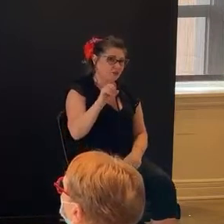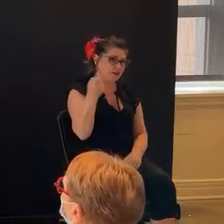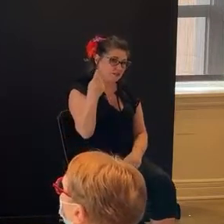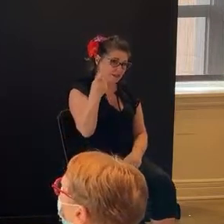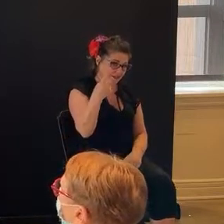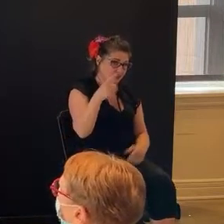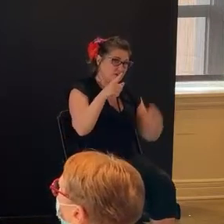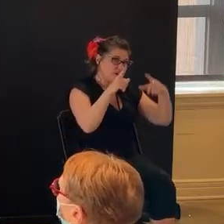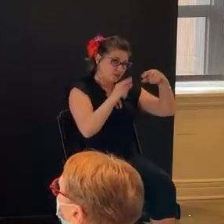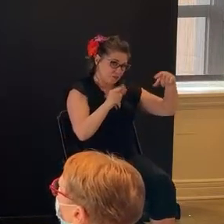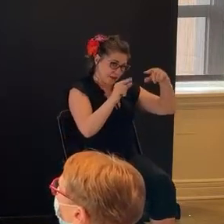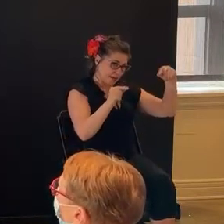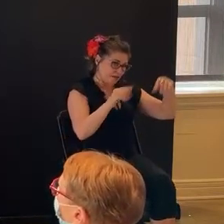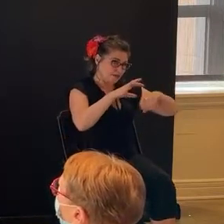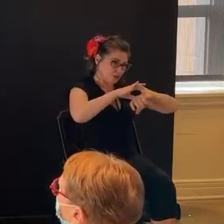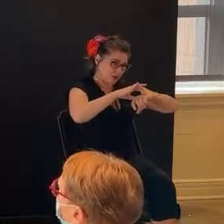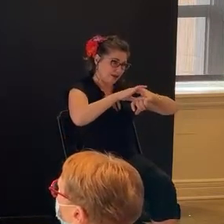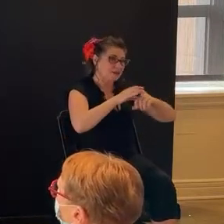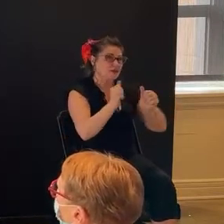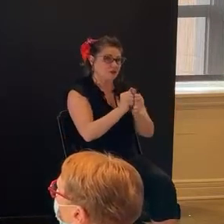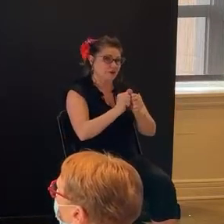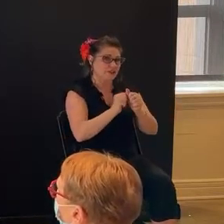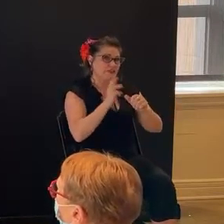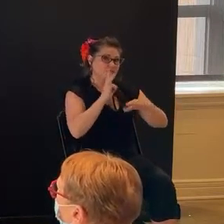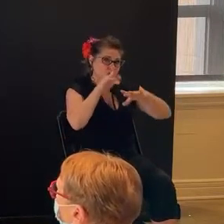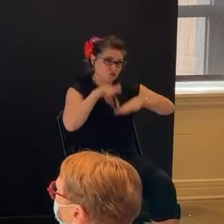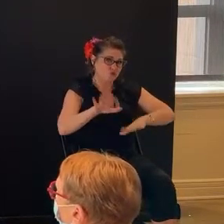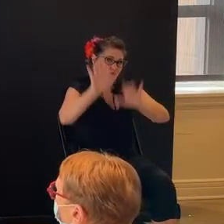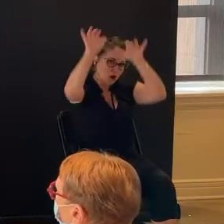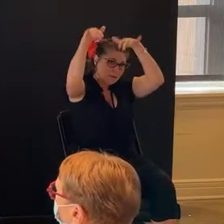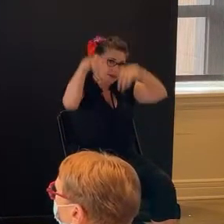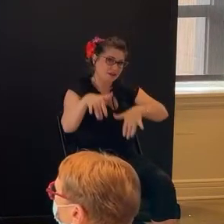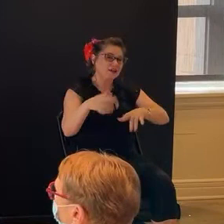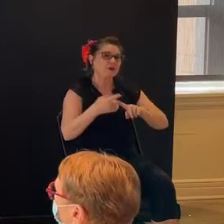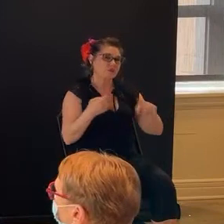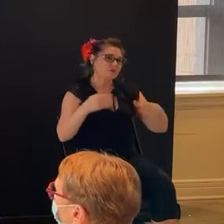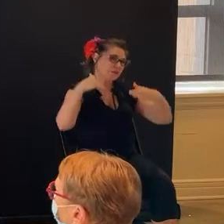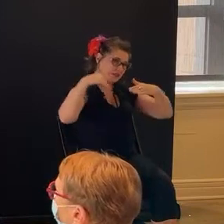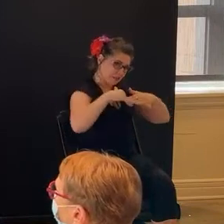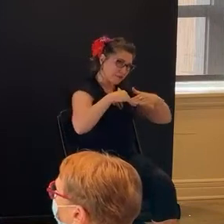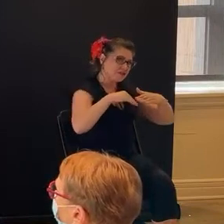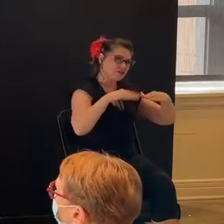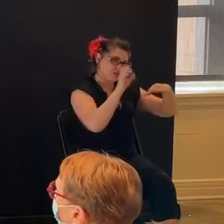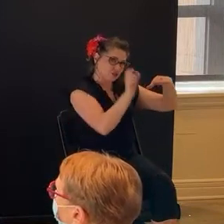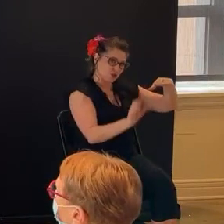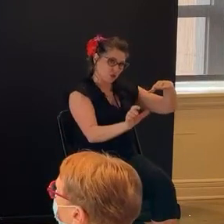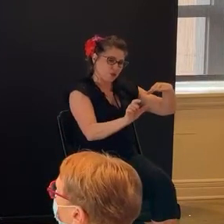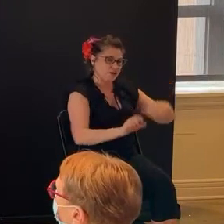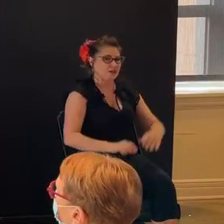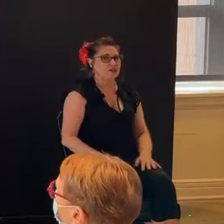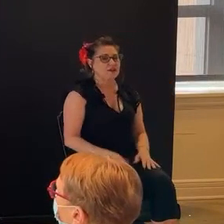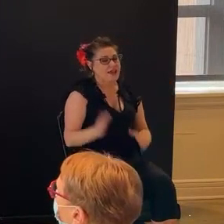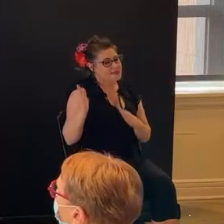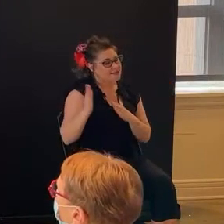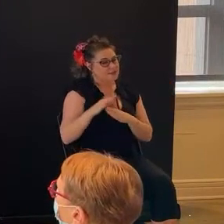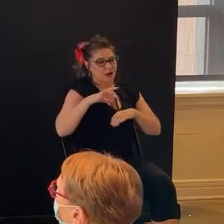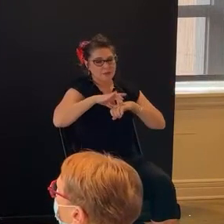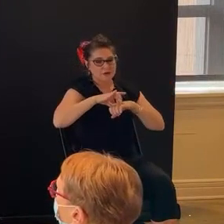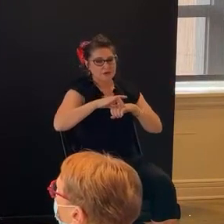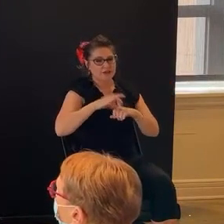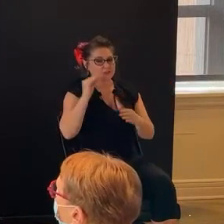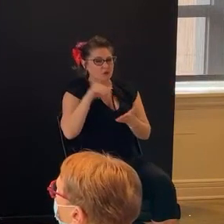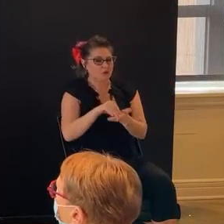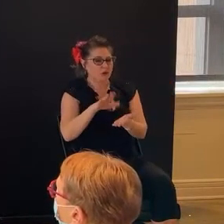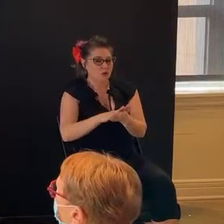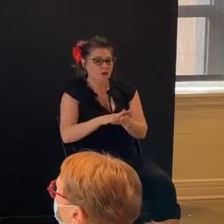Japan quake and tsunami came from a subduction zone. The biggest earthquake ever recorded occurred on a